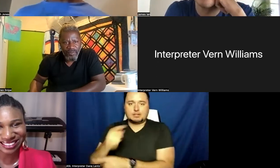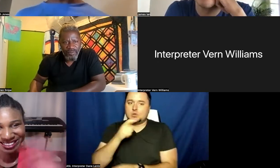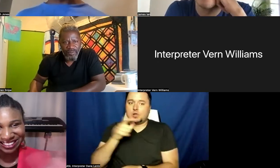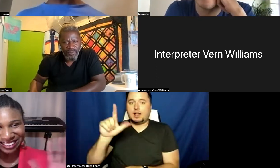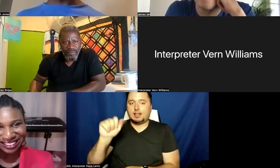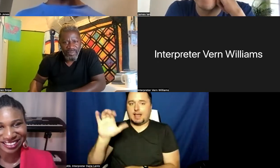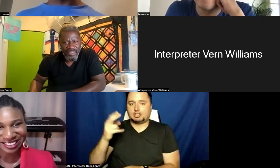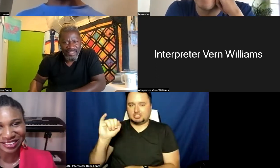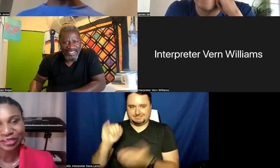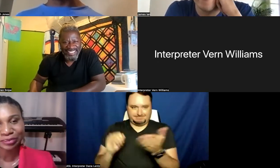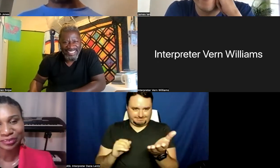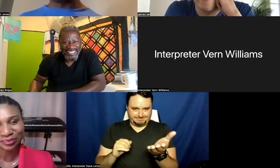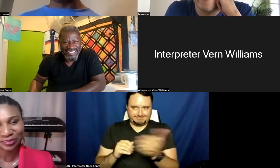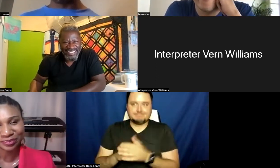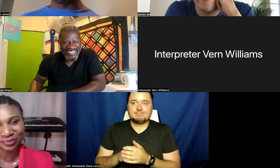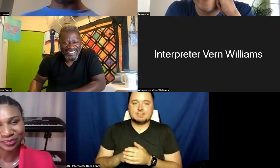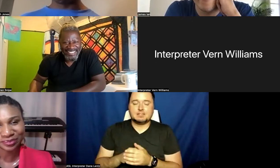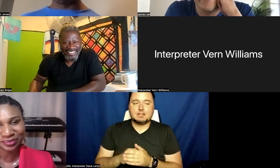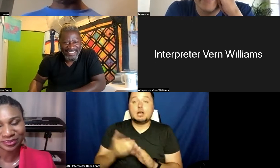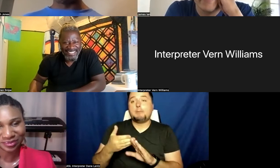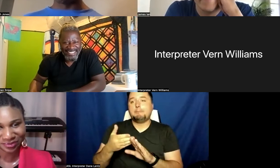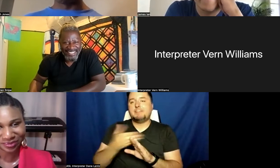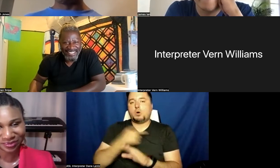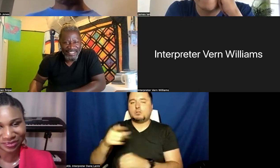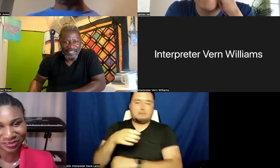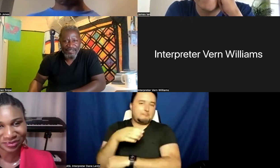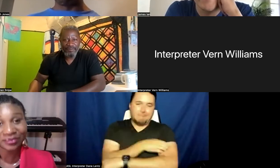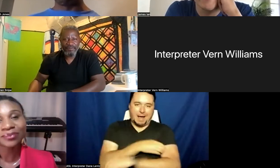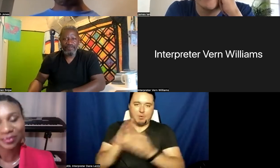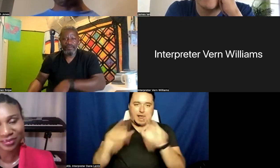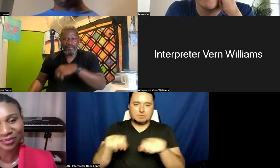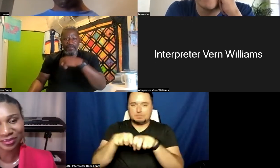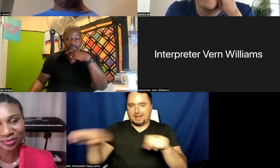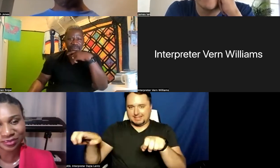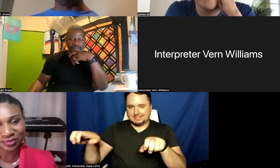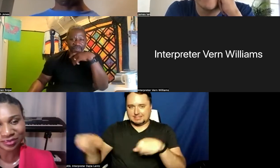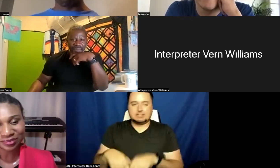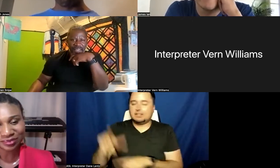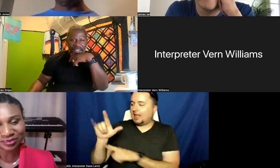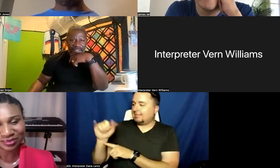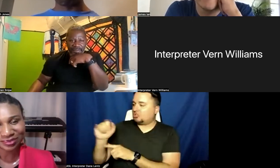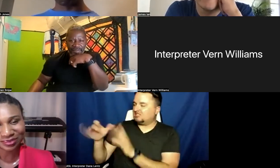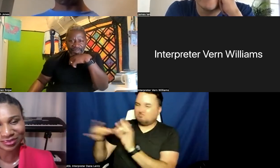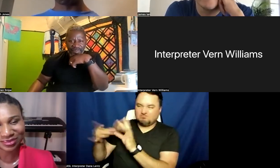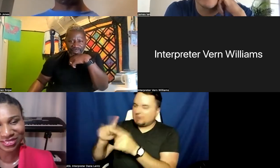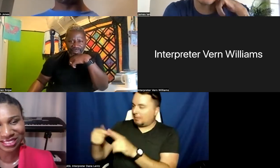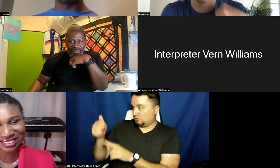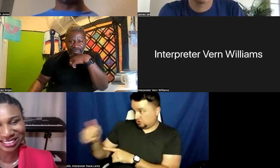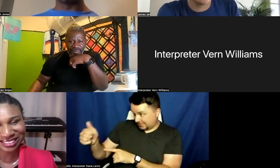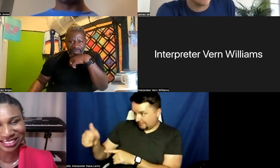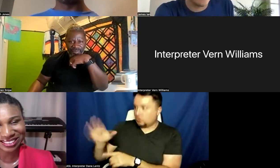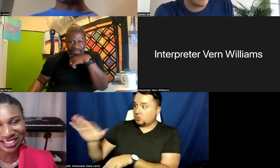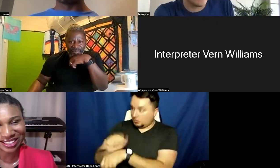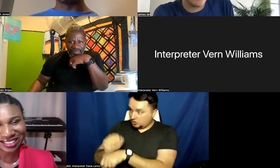excited. Before we get to our powerhouse panelists, Lachi, I would love for you to share a little bit about yourself and your